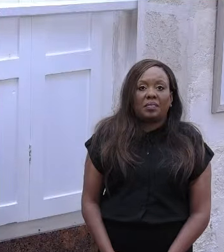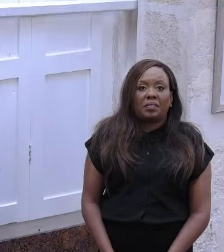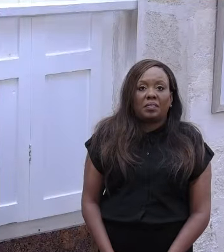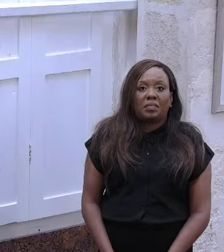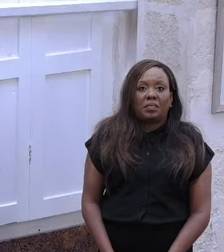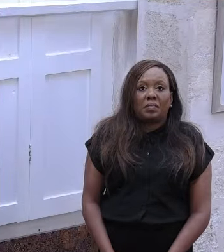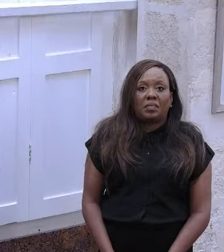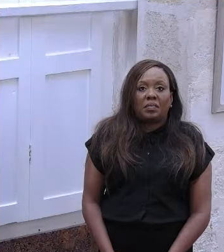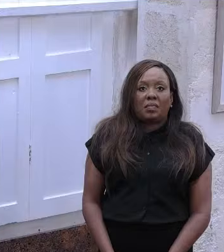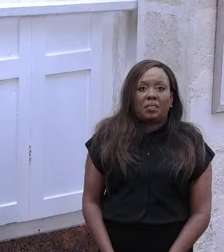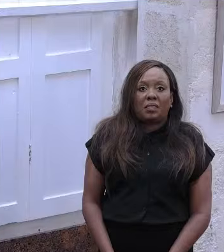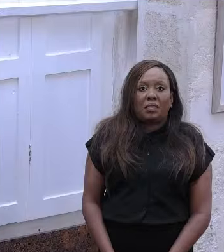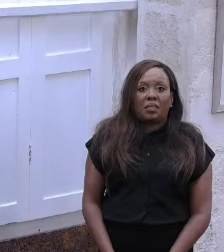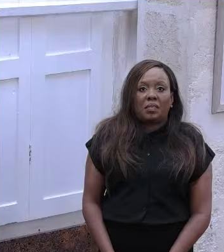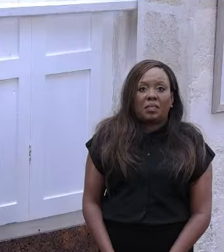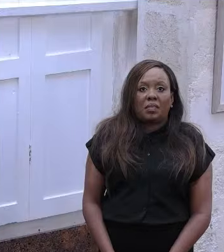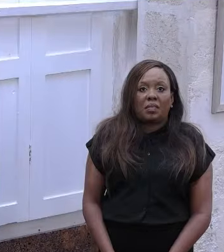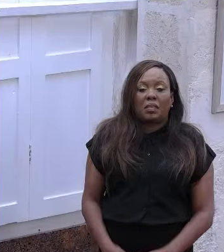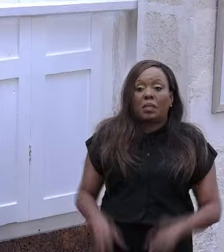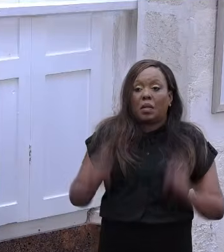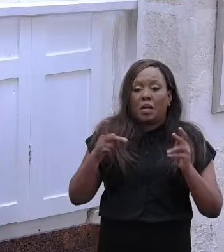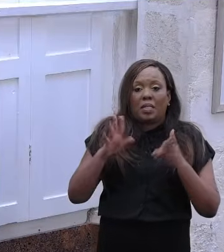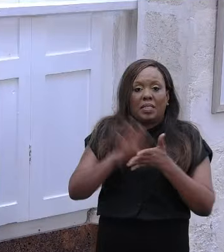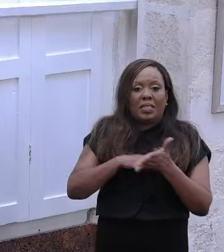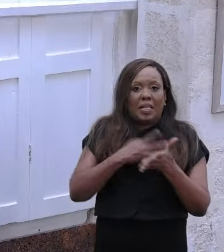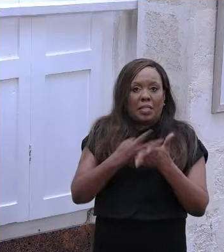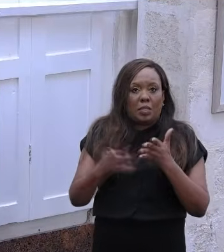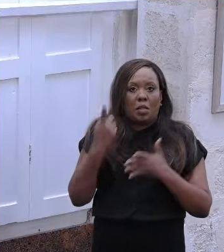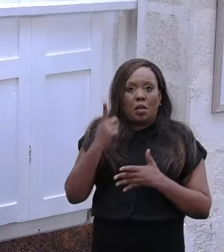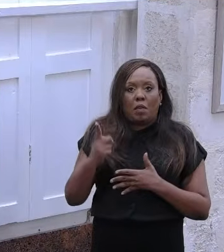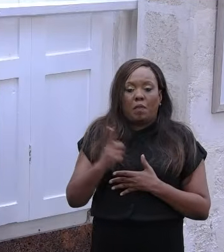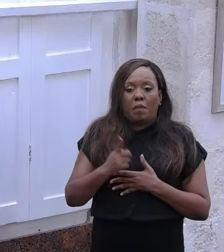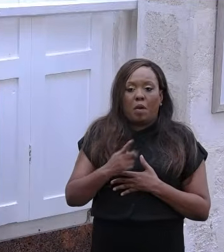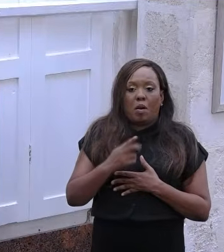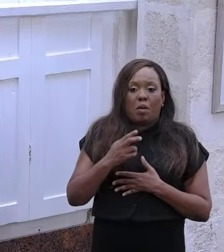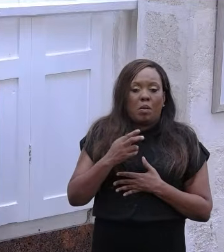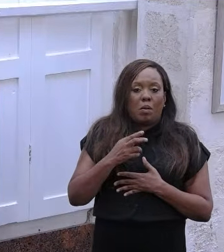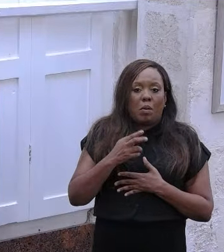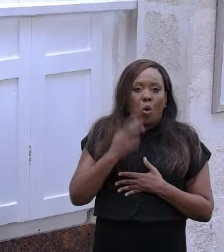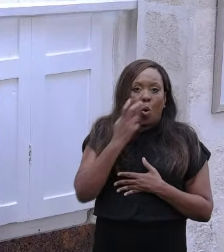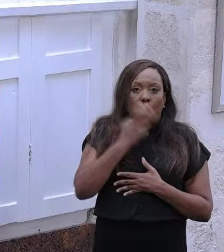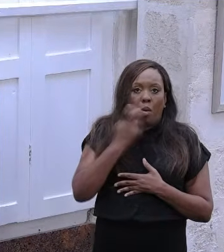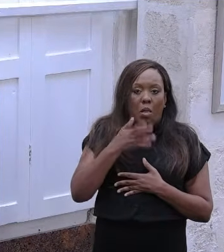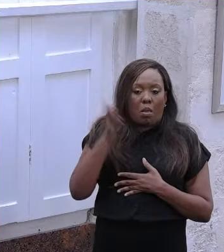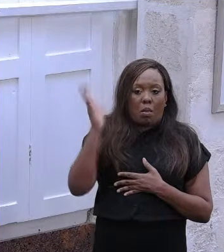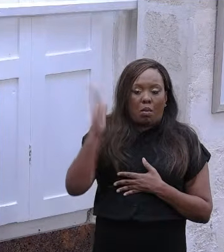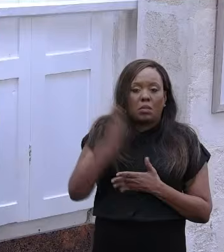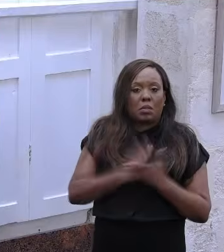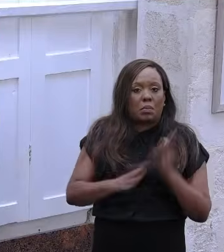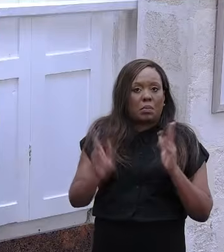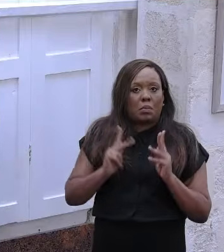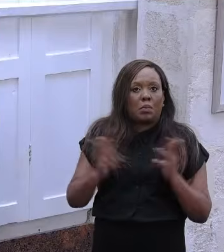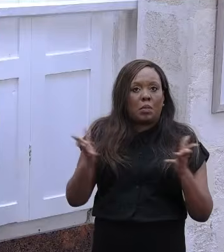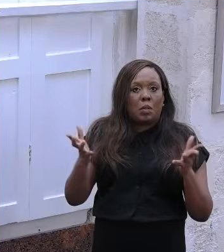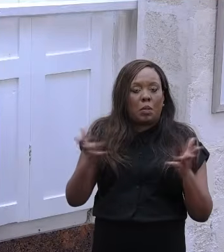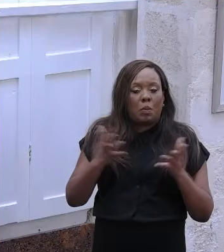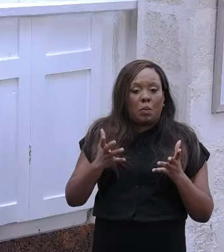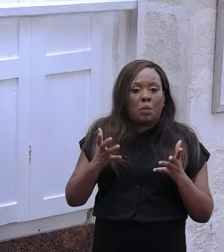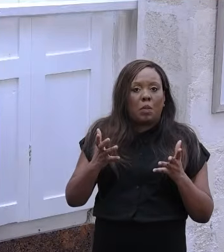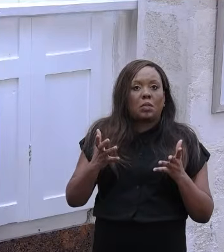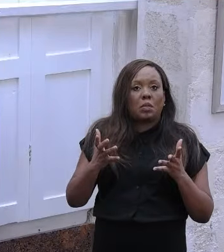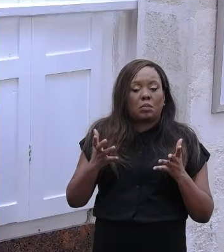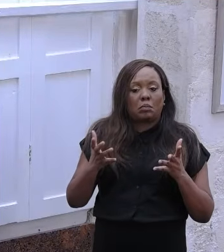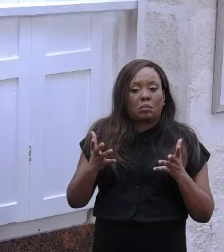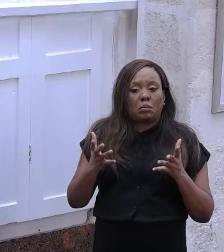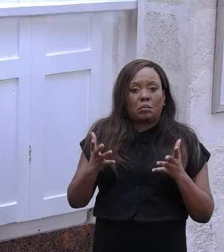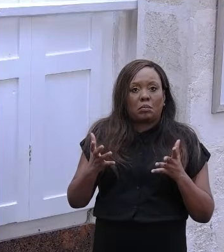the schedule of oral presentations. There are some submitters seeking to appear before the committee, and